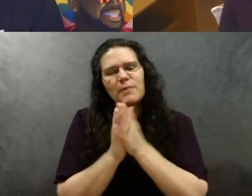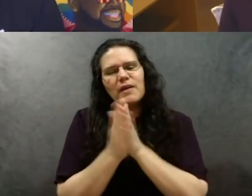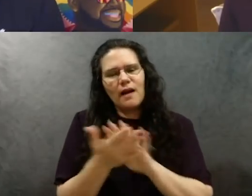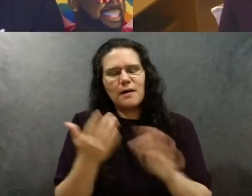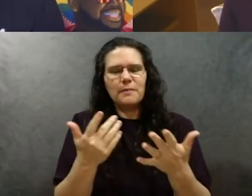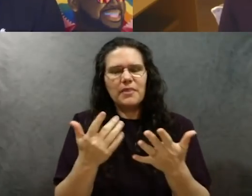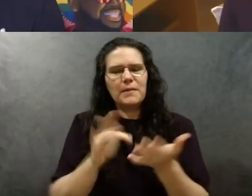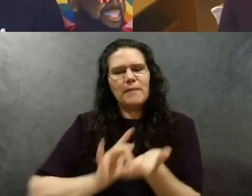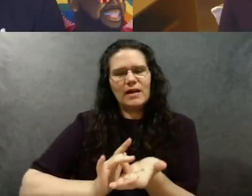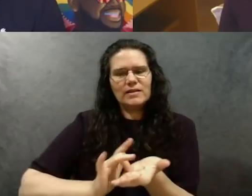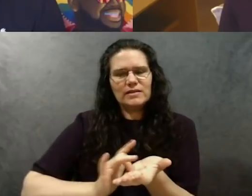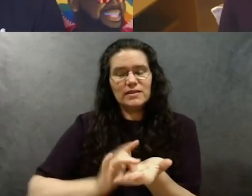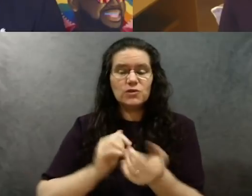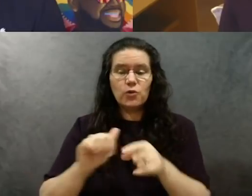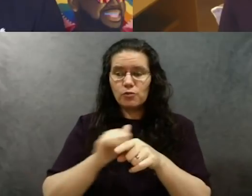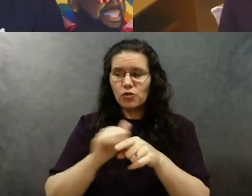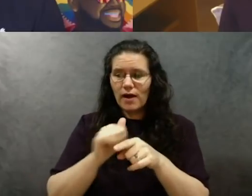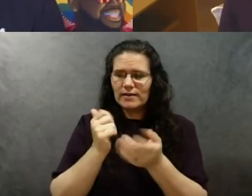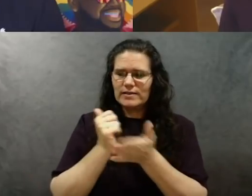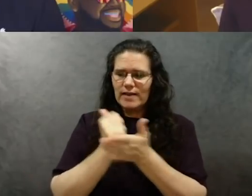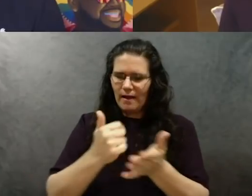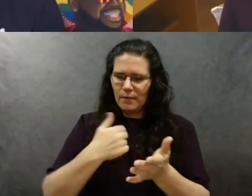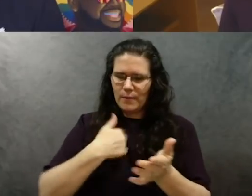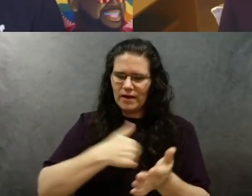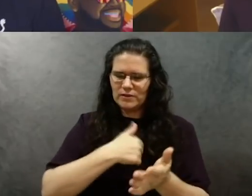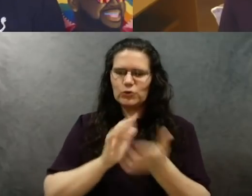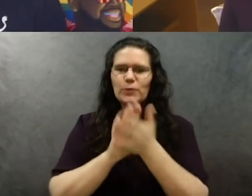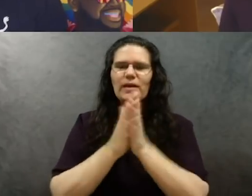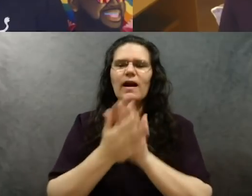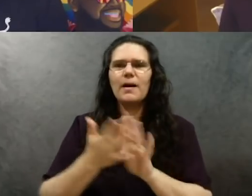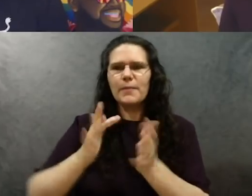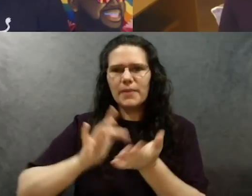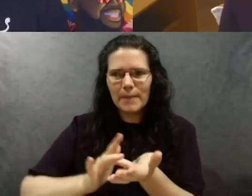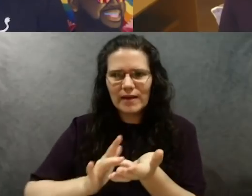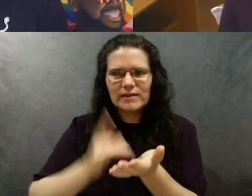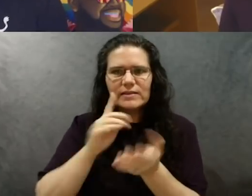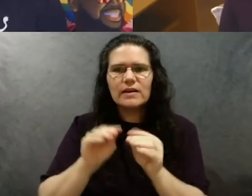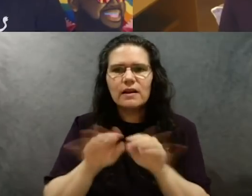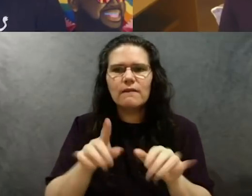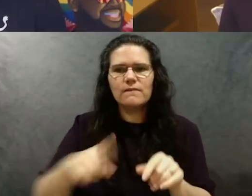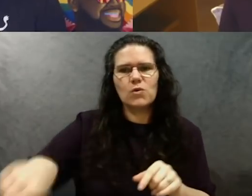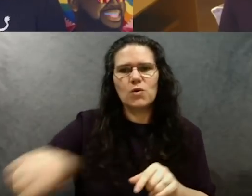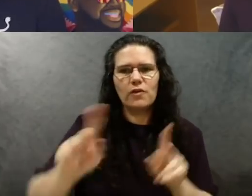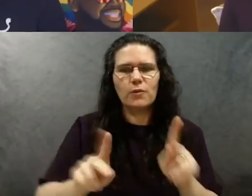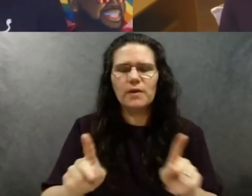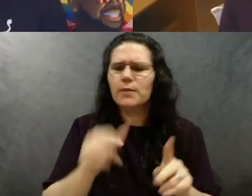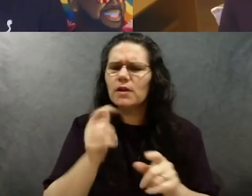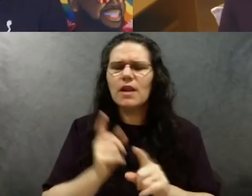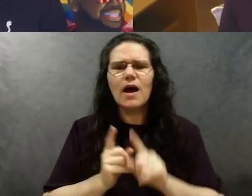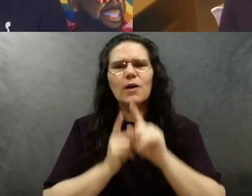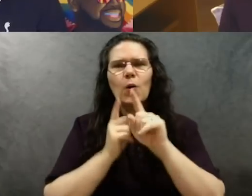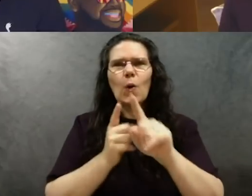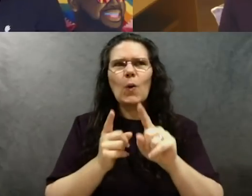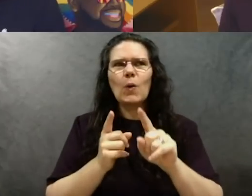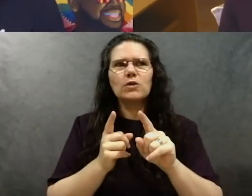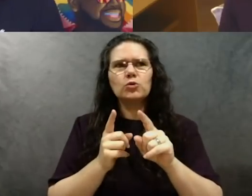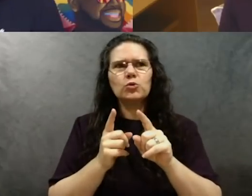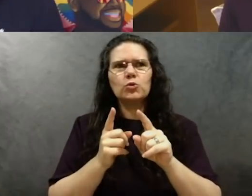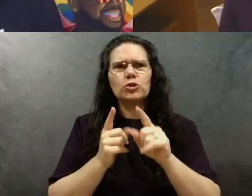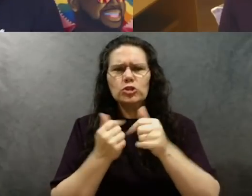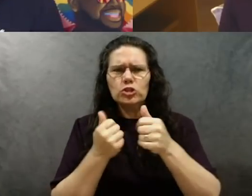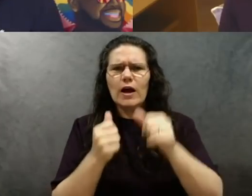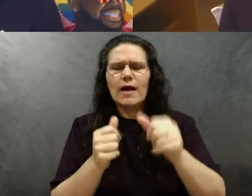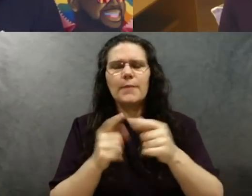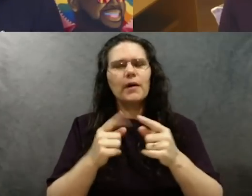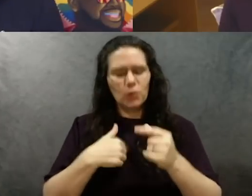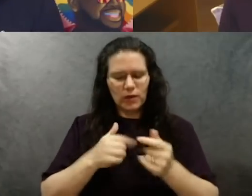medicine for folks in a way that we're not even trying to be medicine, but we become medicine because we're doing the practice for